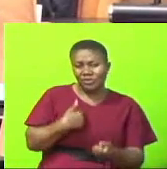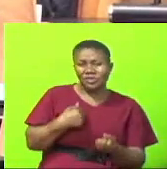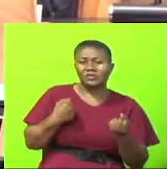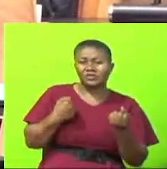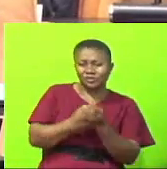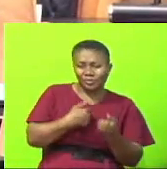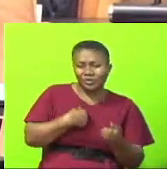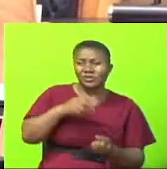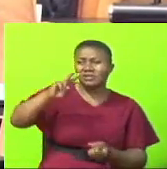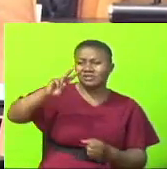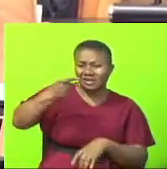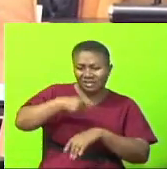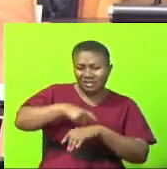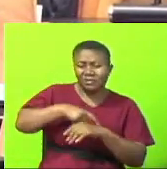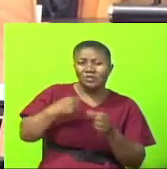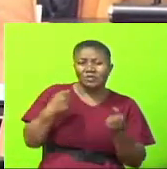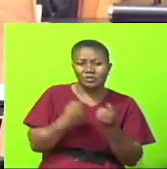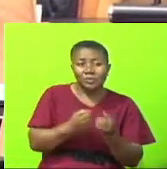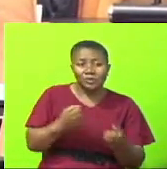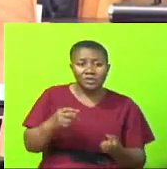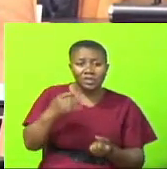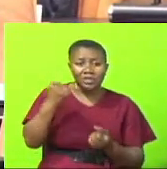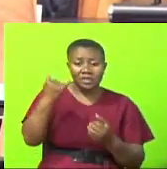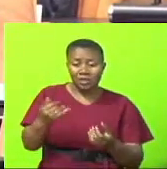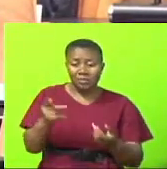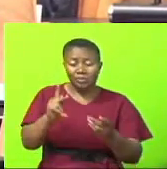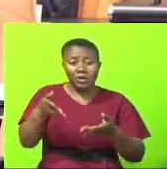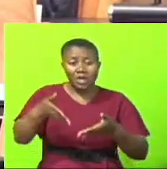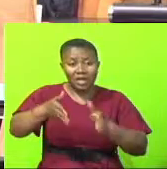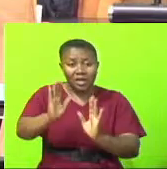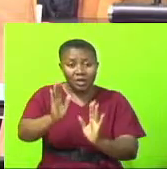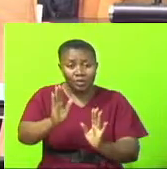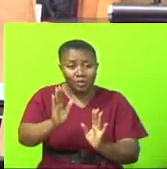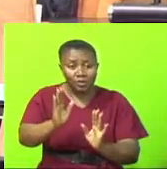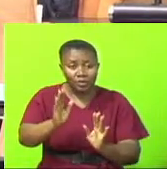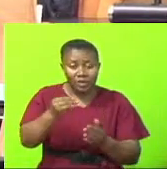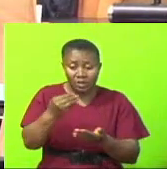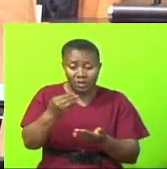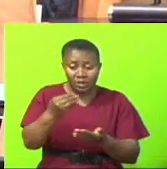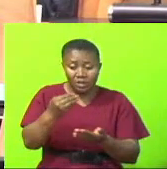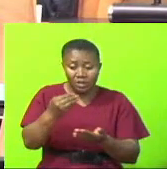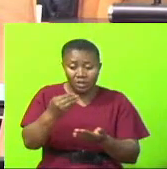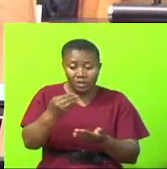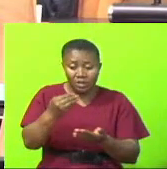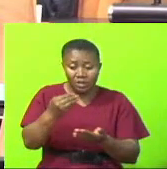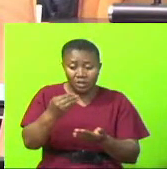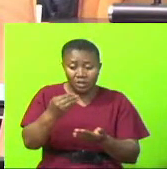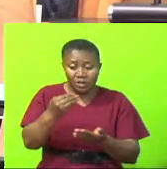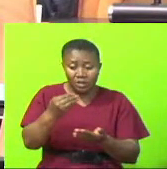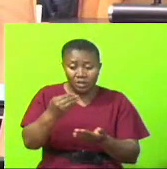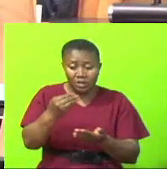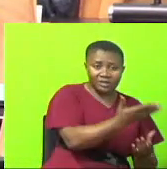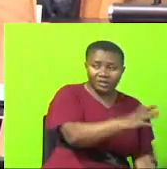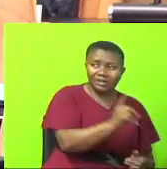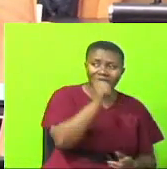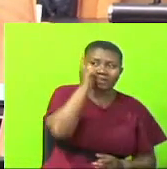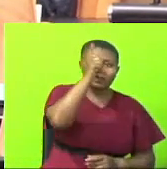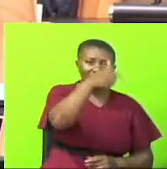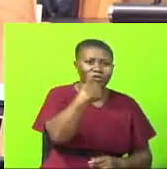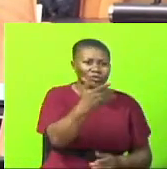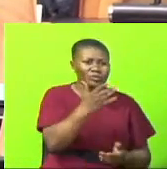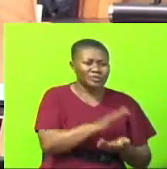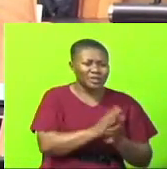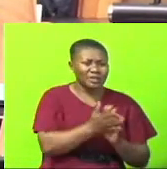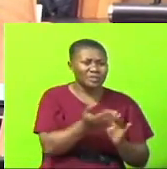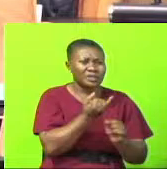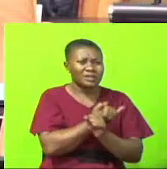some money and then betray them? Is that what they want us to do? That is institutional corruption. That is what we want to prevent